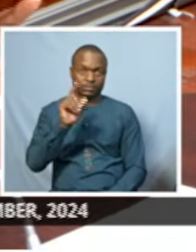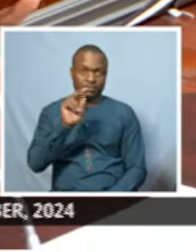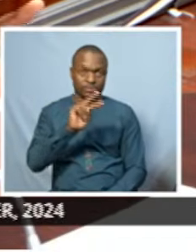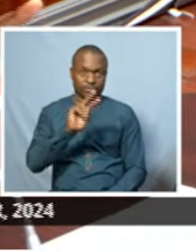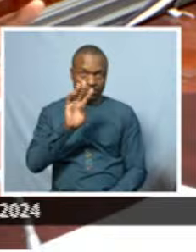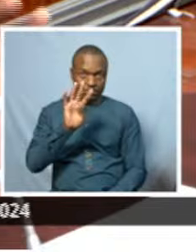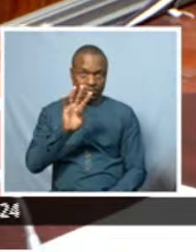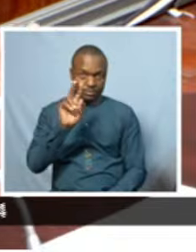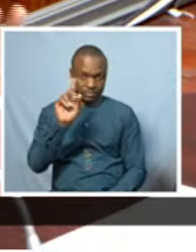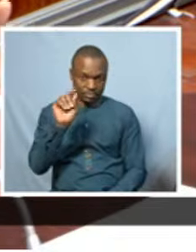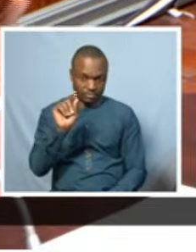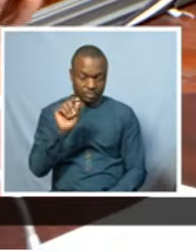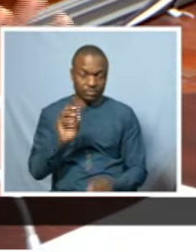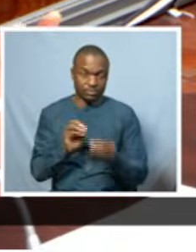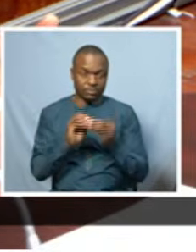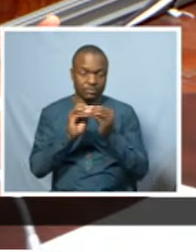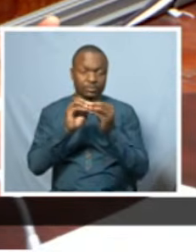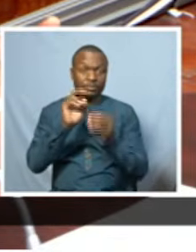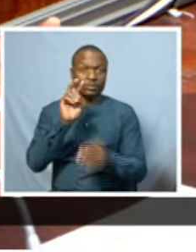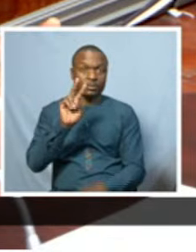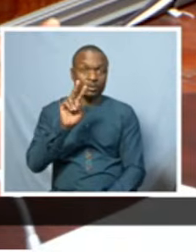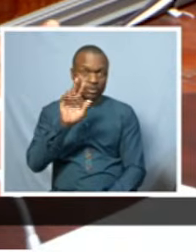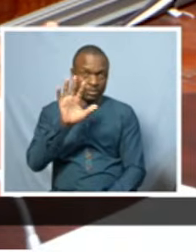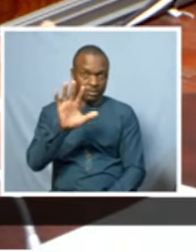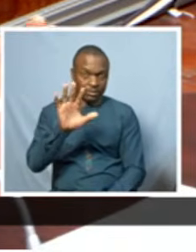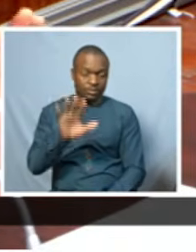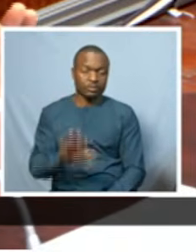2024, 20. Total you are 25.